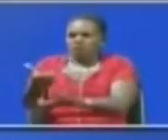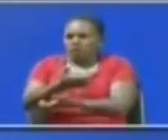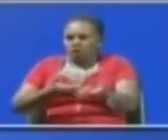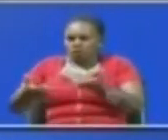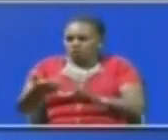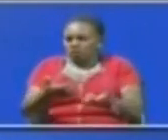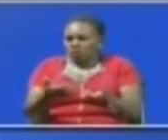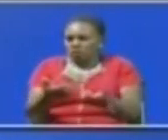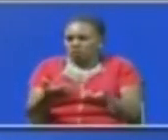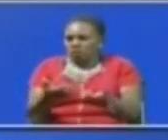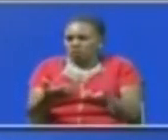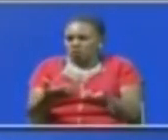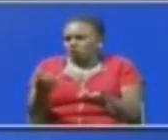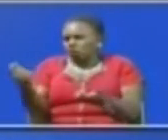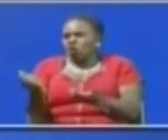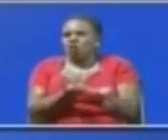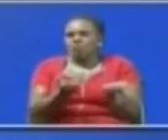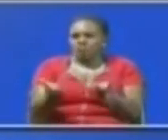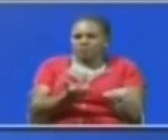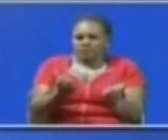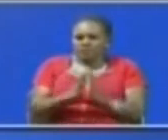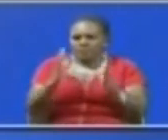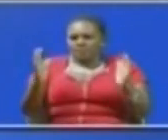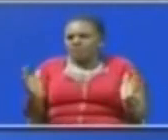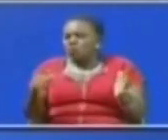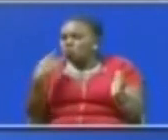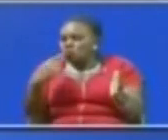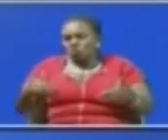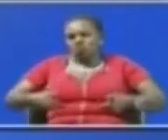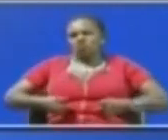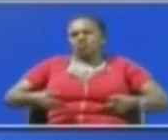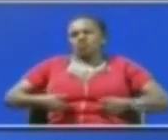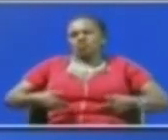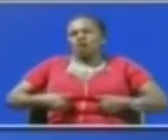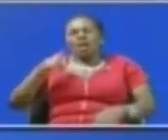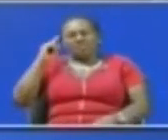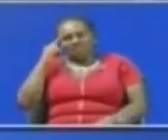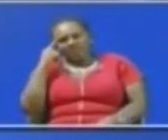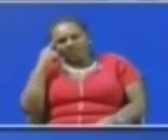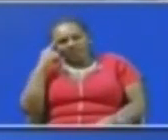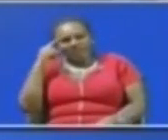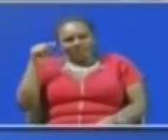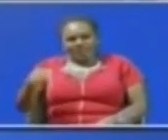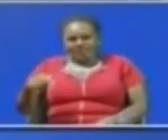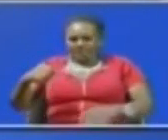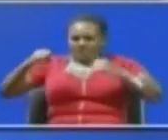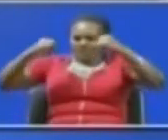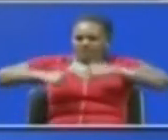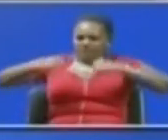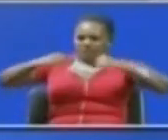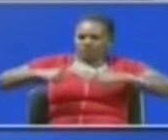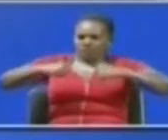are the small businesses. And small businesses are largely driven by youth and women. And I think this partnership is